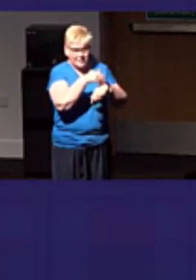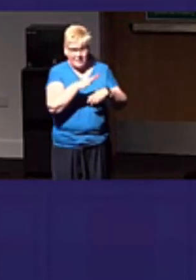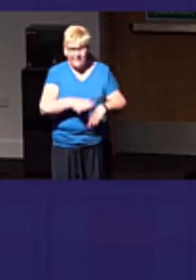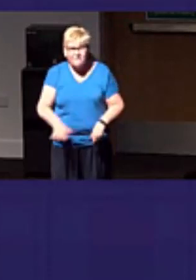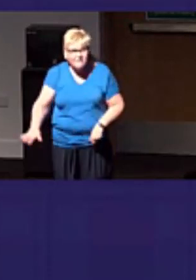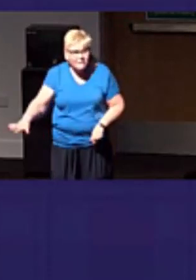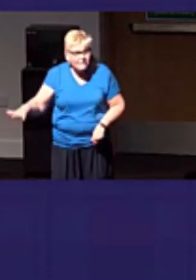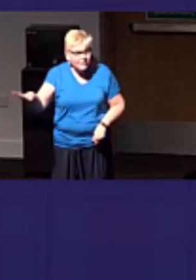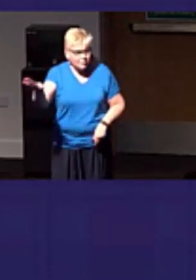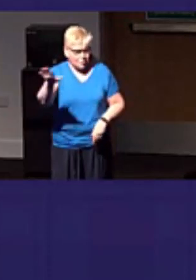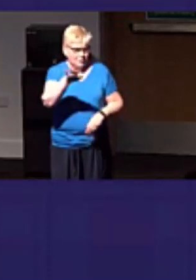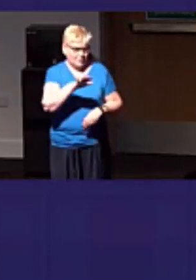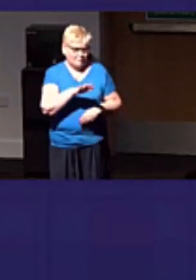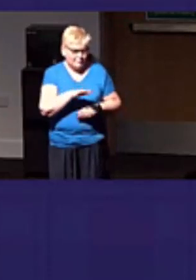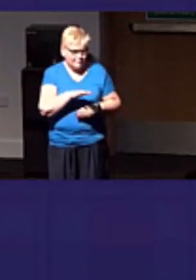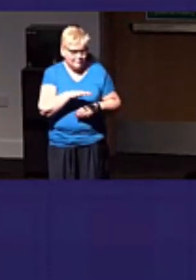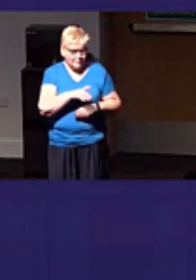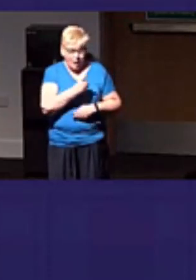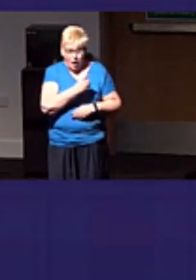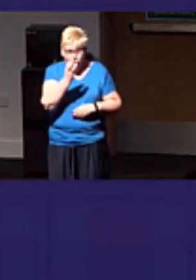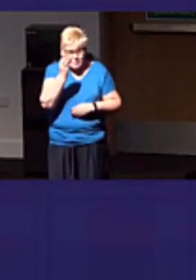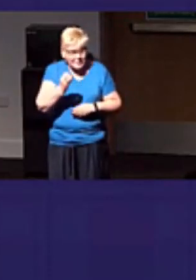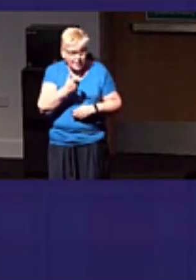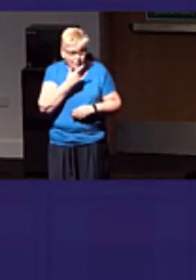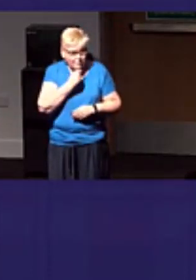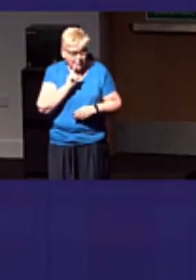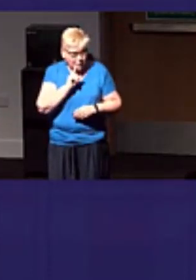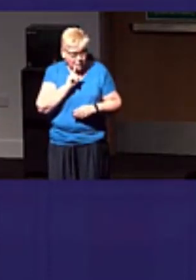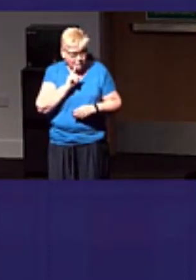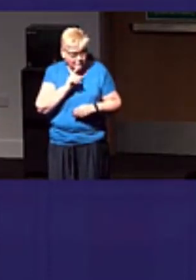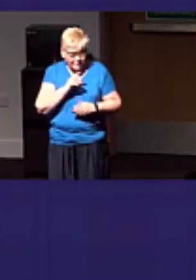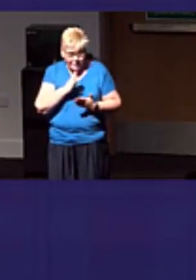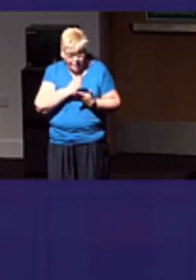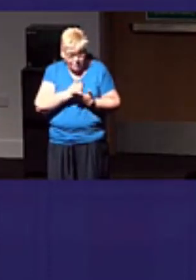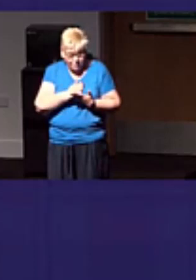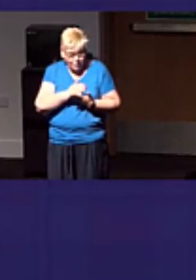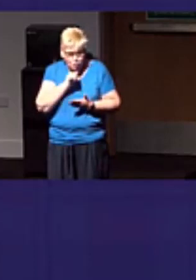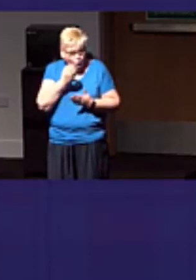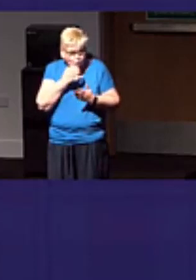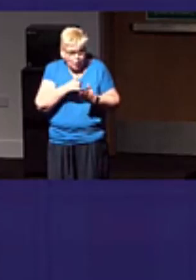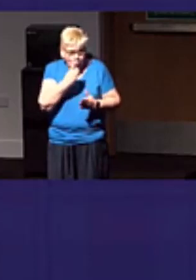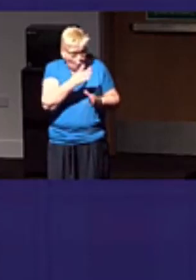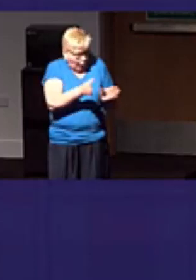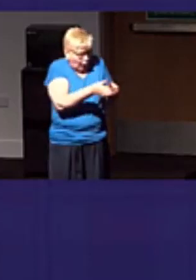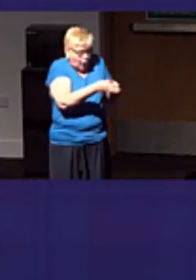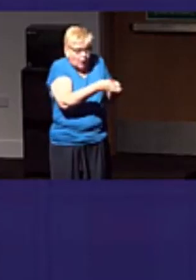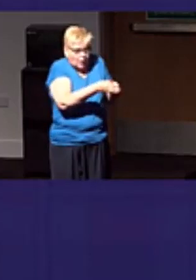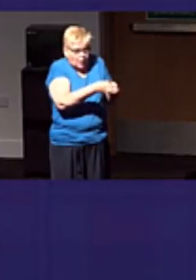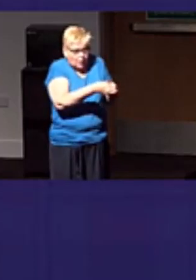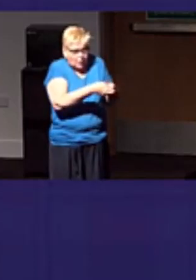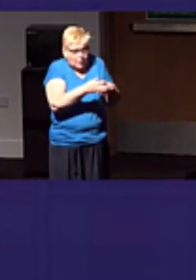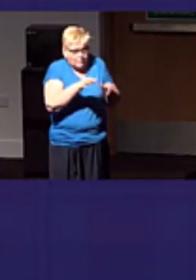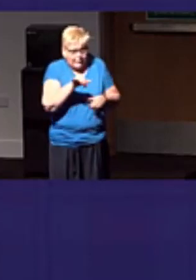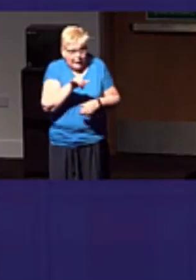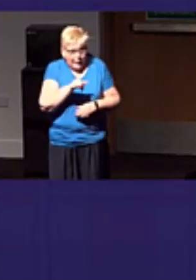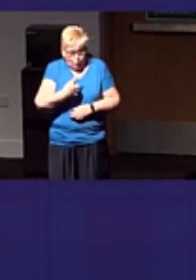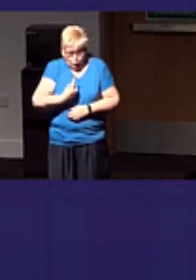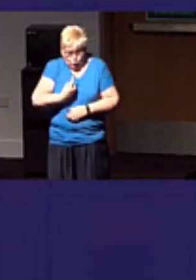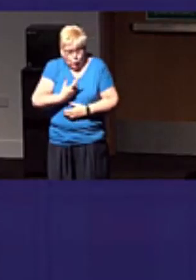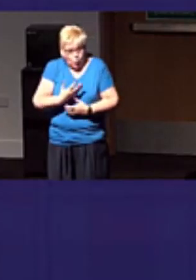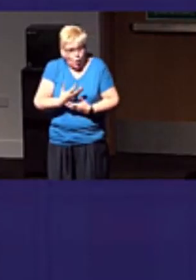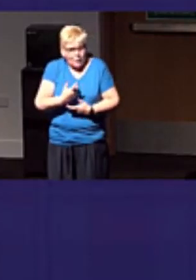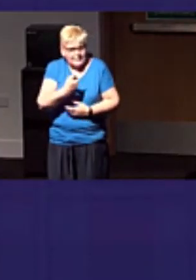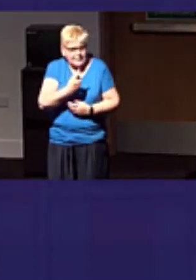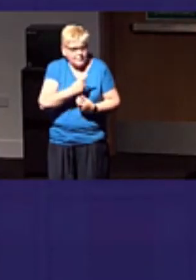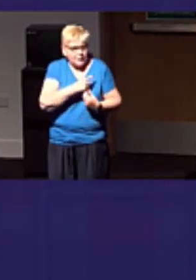room and 100% of people in every room I've been in for the last year. Either it's you or someone you love. And